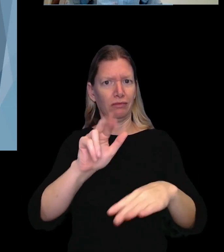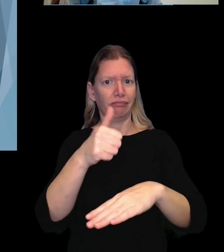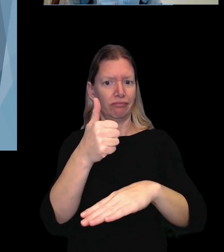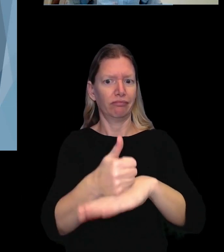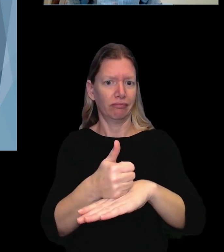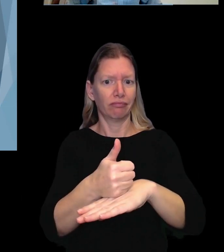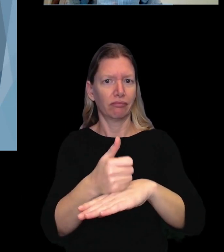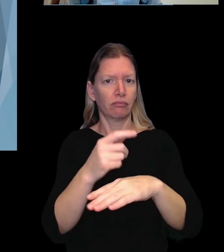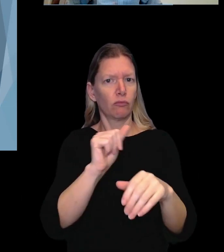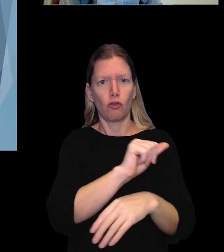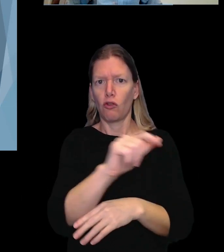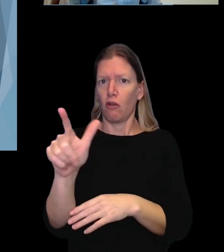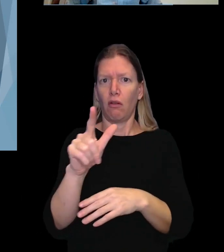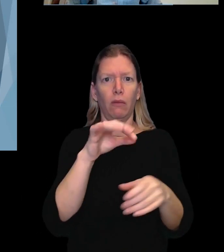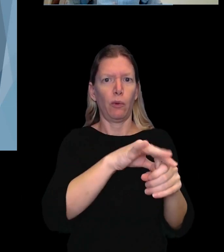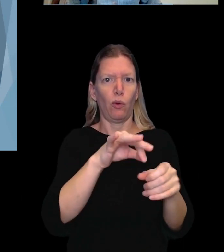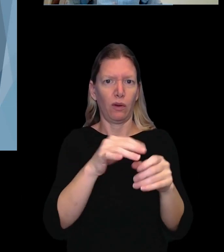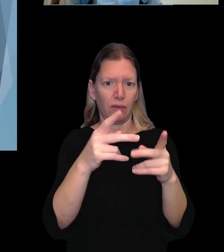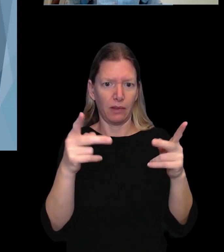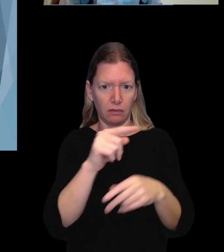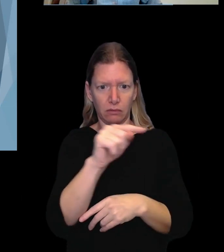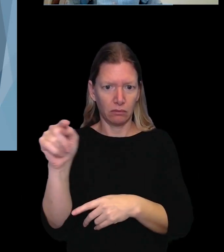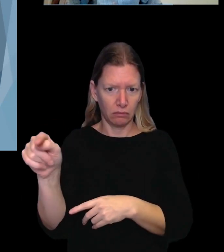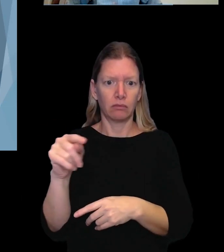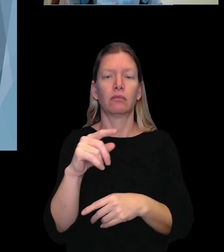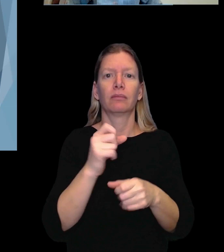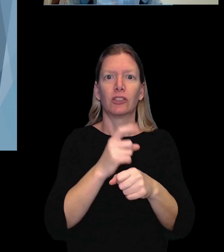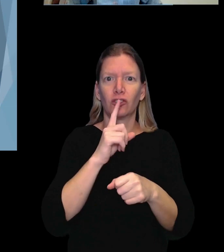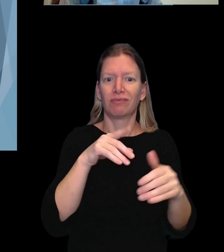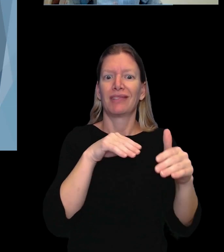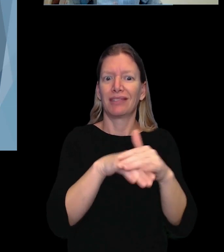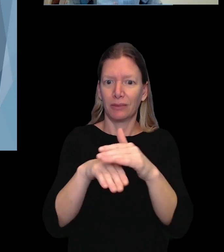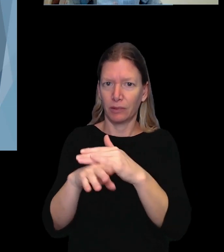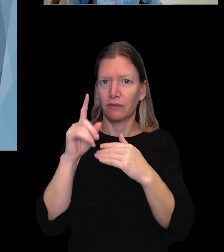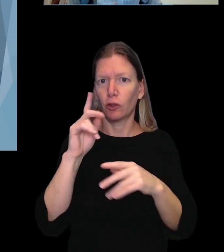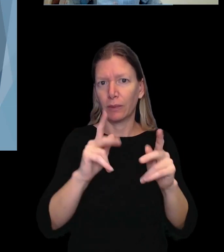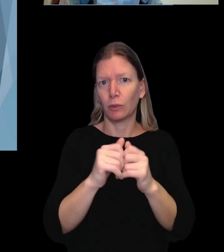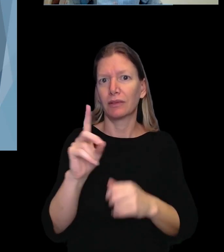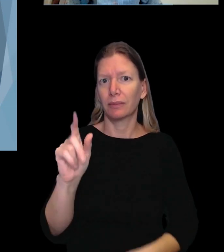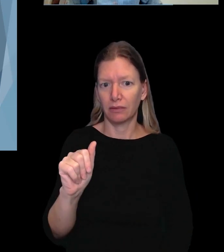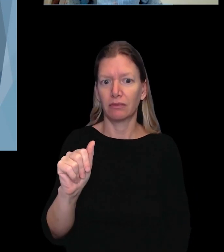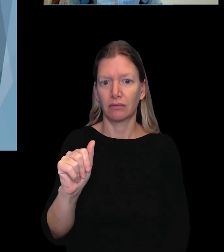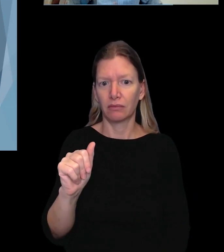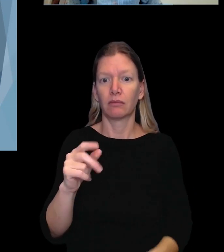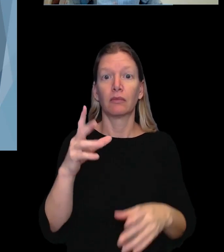there be a voting system in place at all polling places, which is accessible for